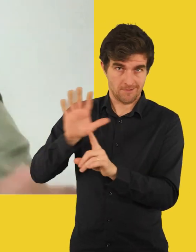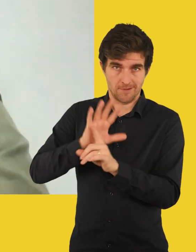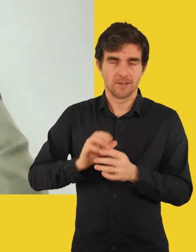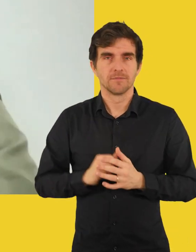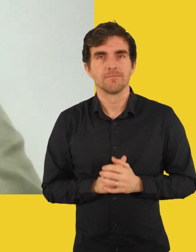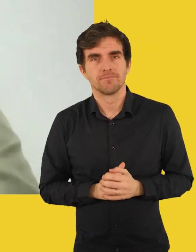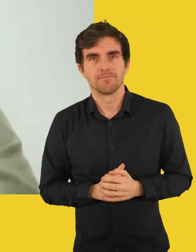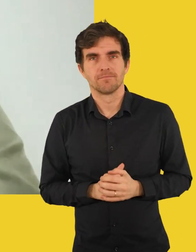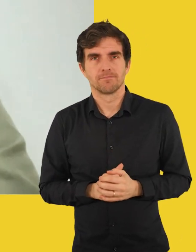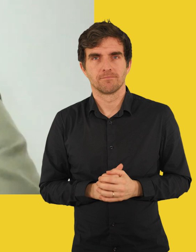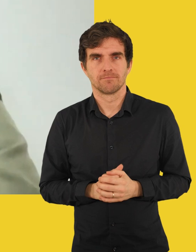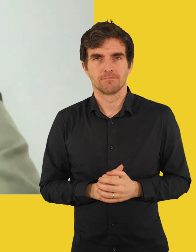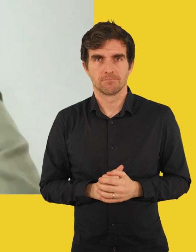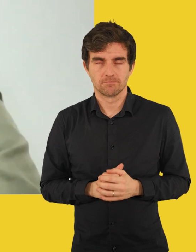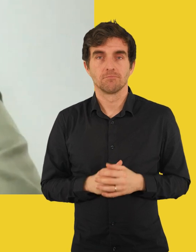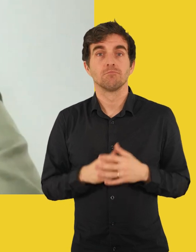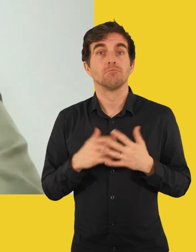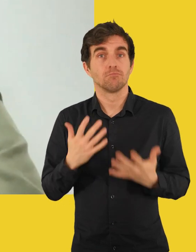Purvanchal bioregion.